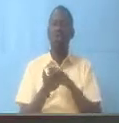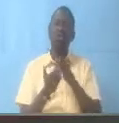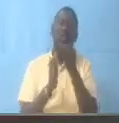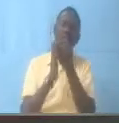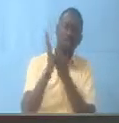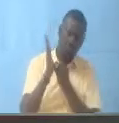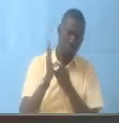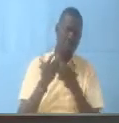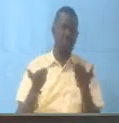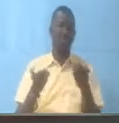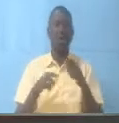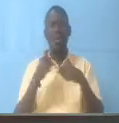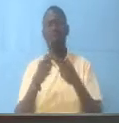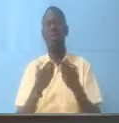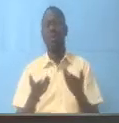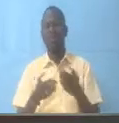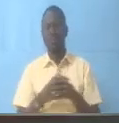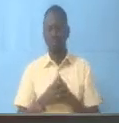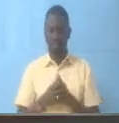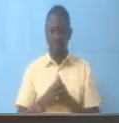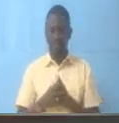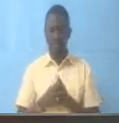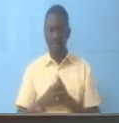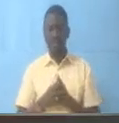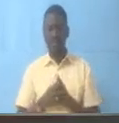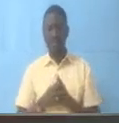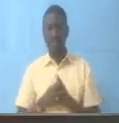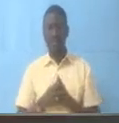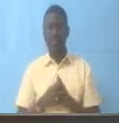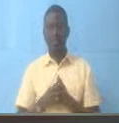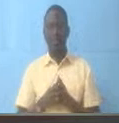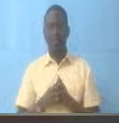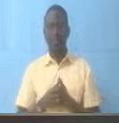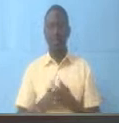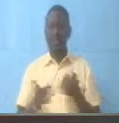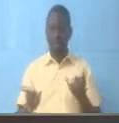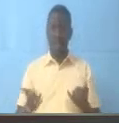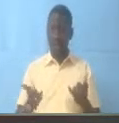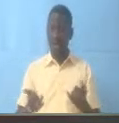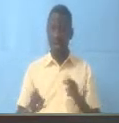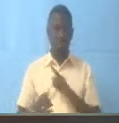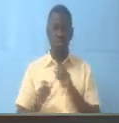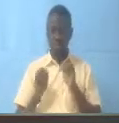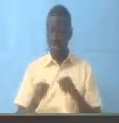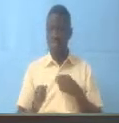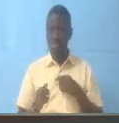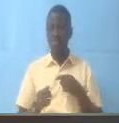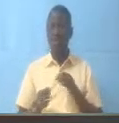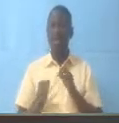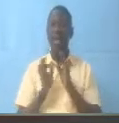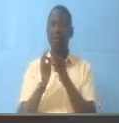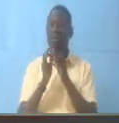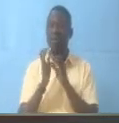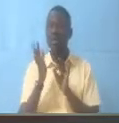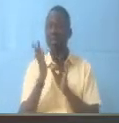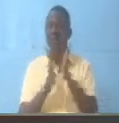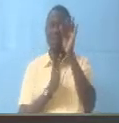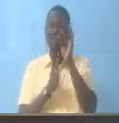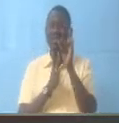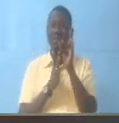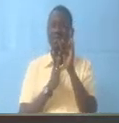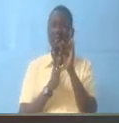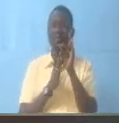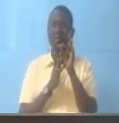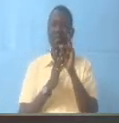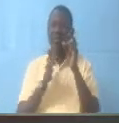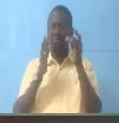pour mëna waxtaane xew-xew bobu. Right now, I can't go into a specific incident unless you draw my mind to it, because